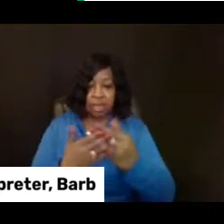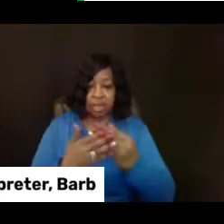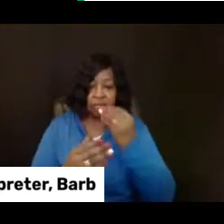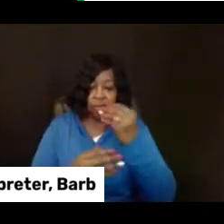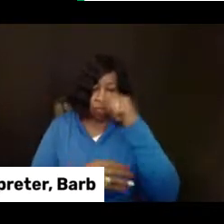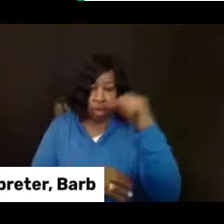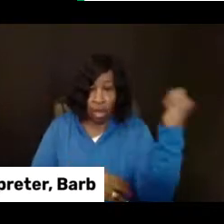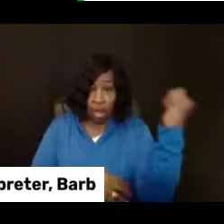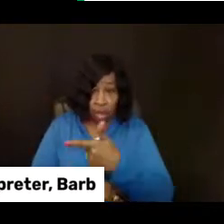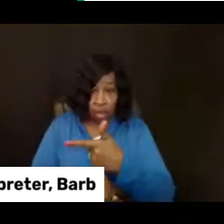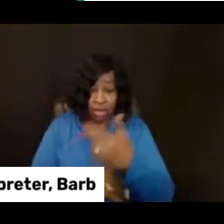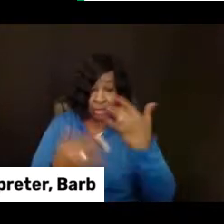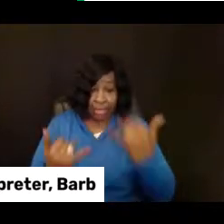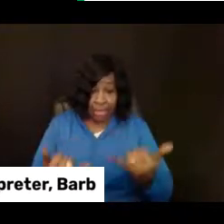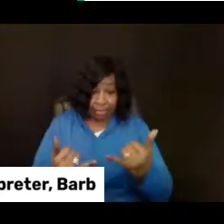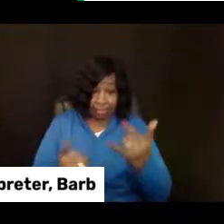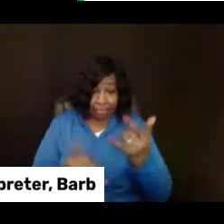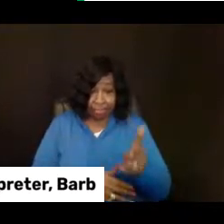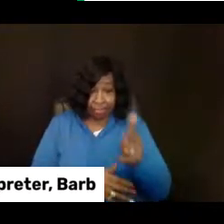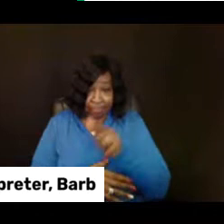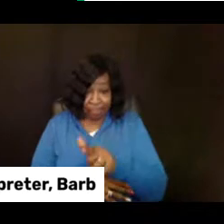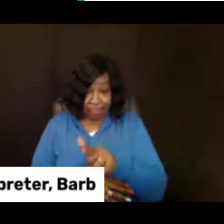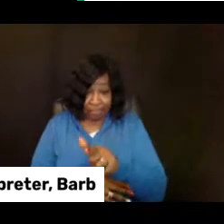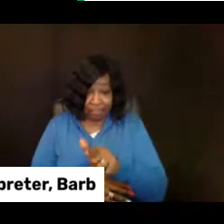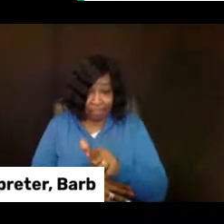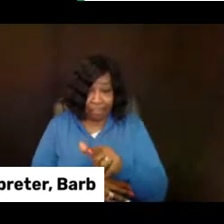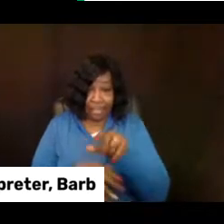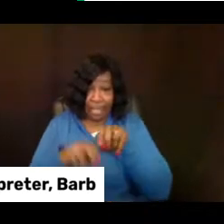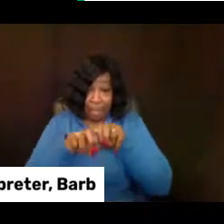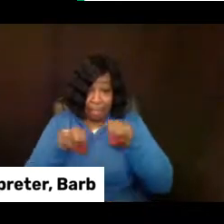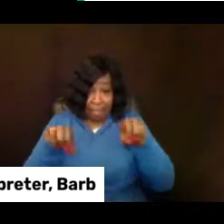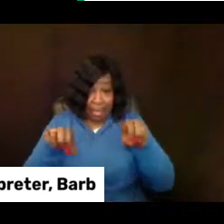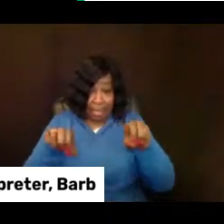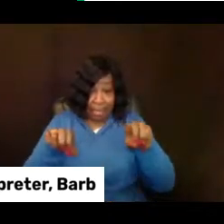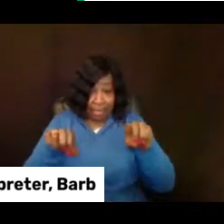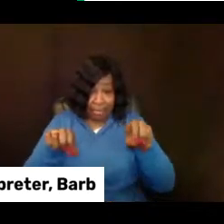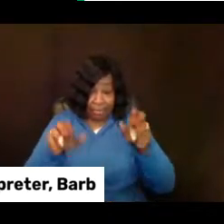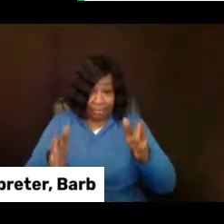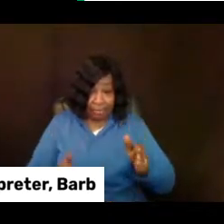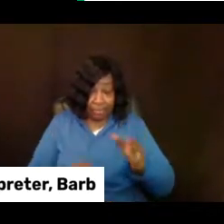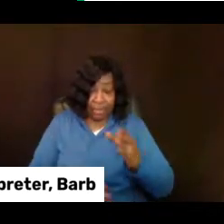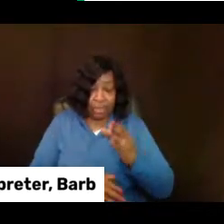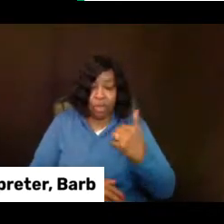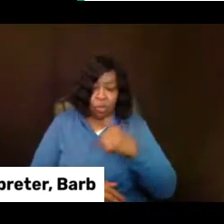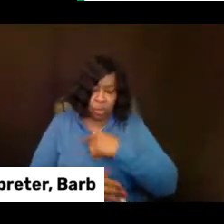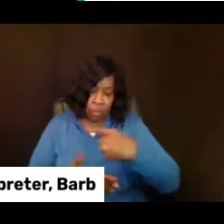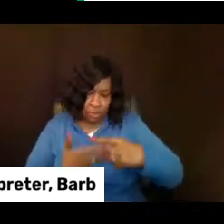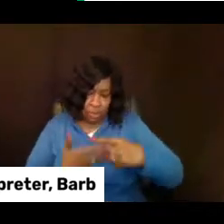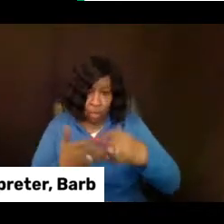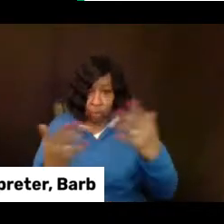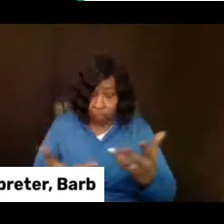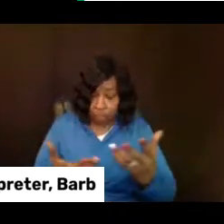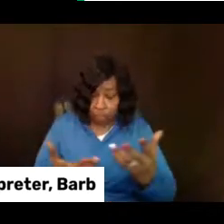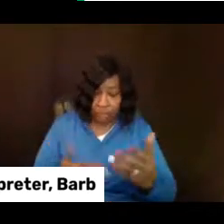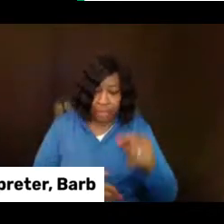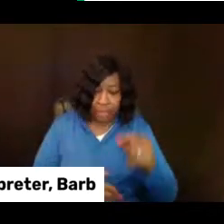So with that, we're going to go into our panelist, and we're going to be discussing again